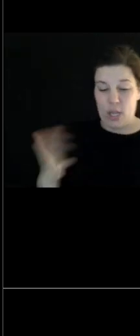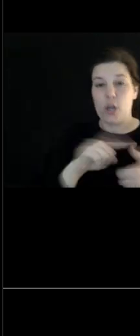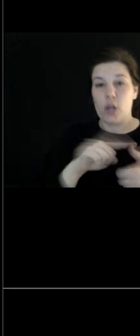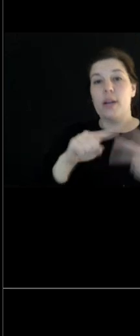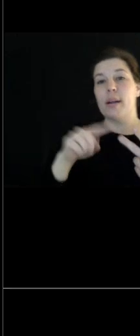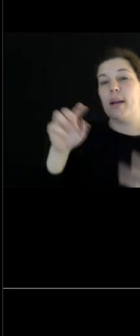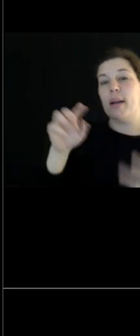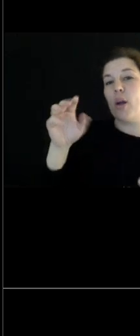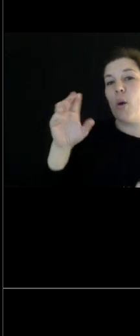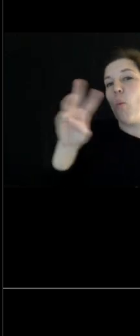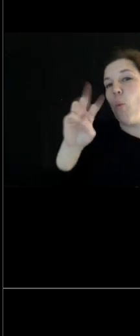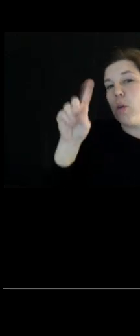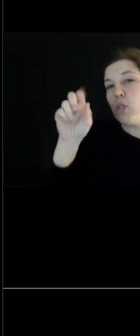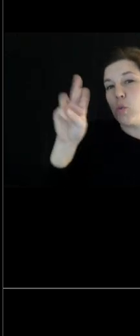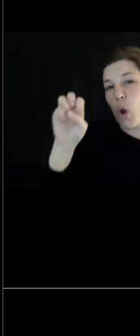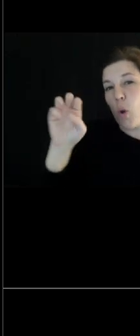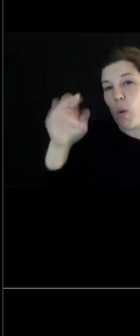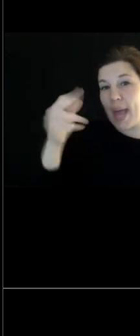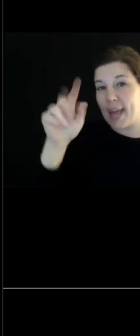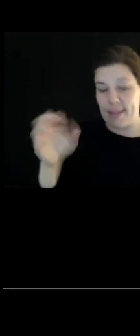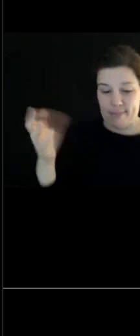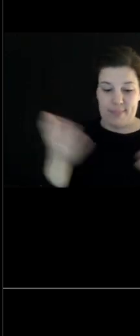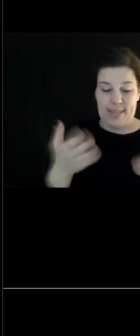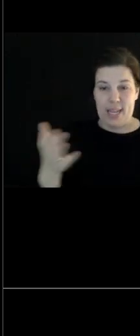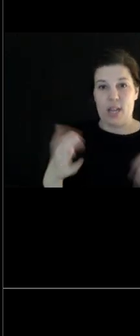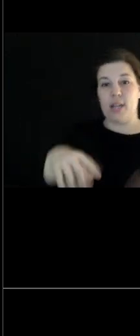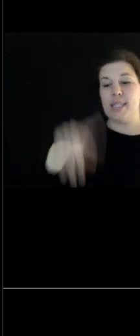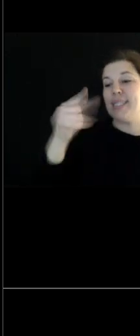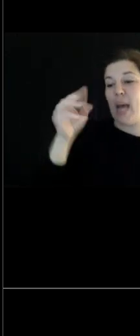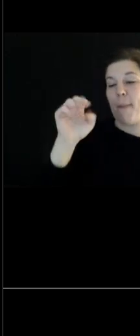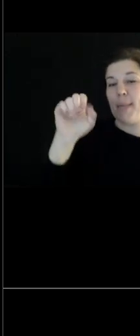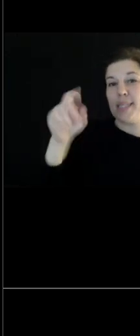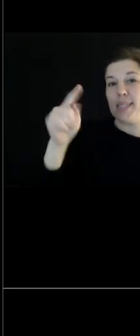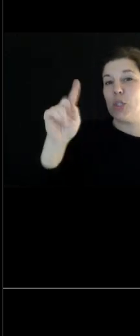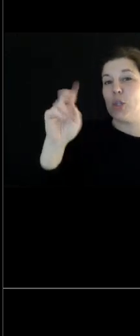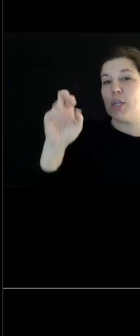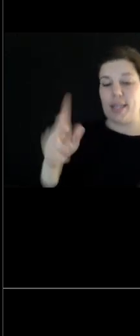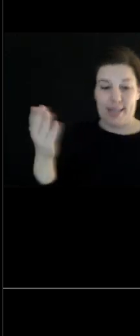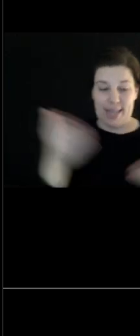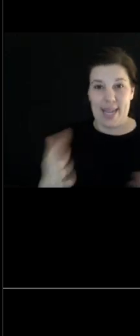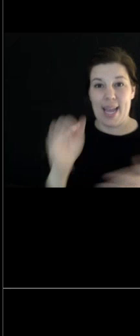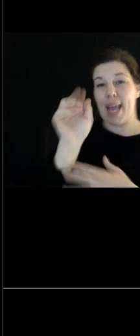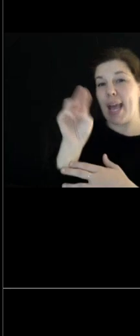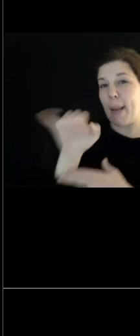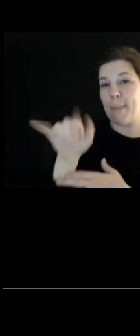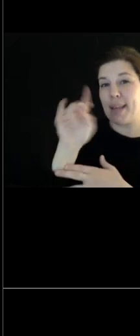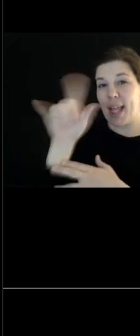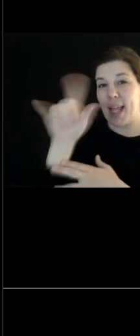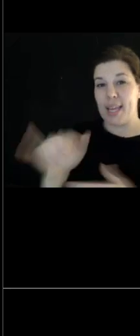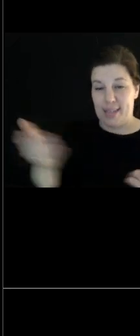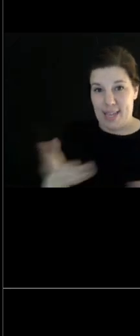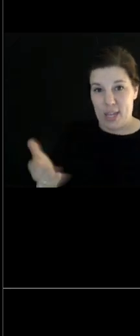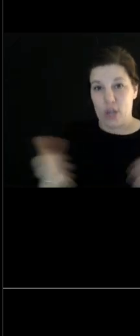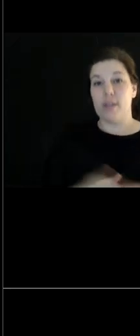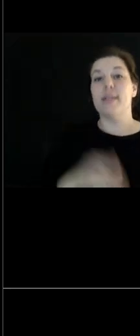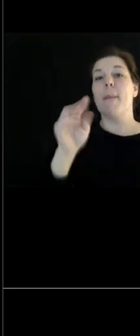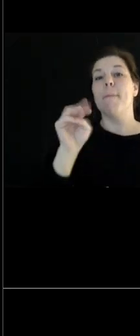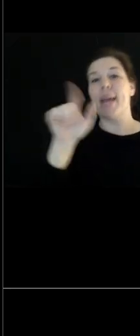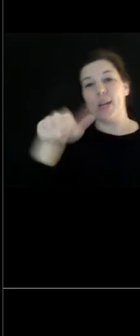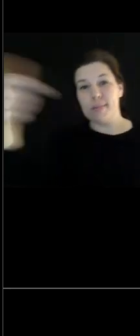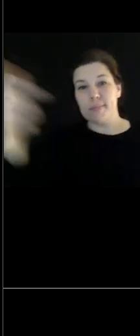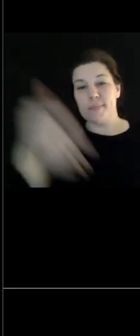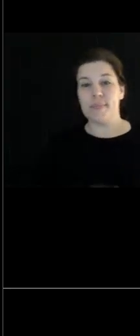Hay, Here. Commissioner Thomas Turkin, present, Commissioner Amy Kelly. Here. Mayor, we have a quorum. Thank you. Our invocation